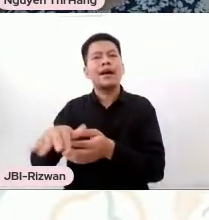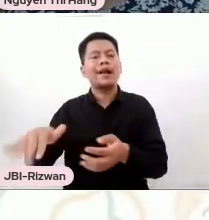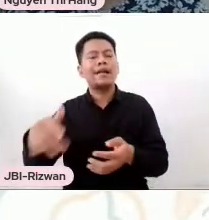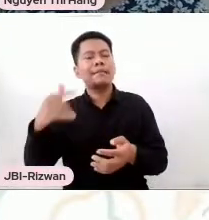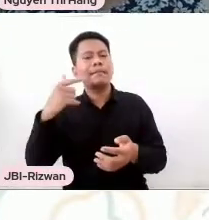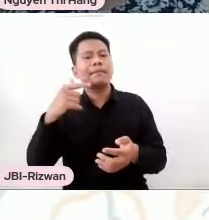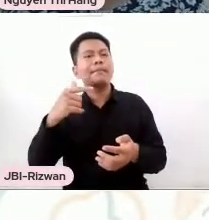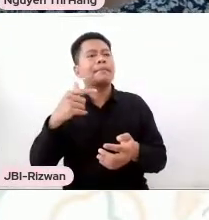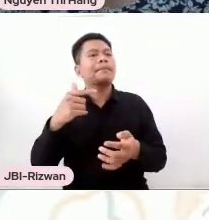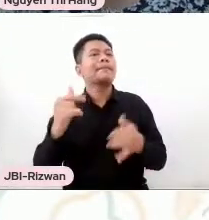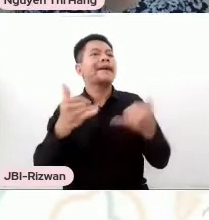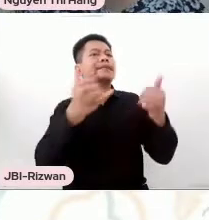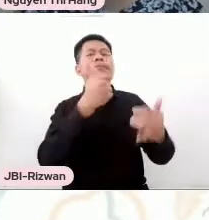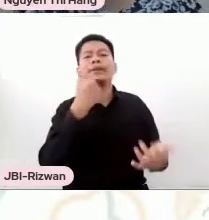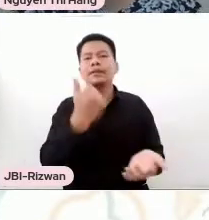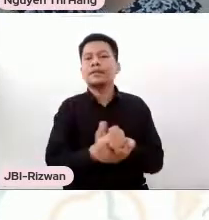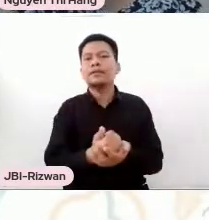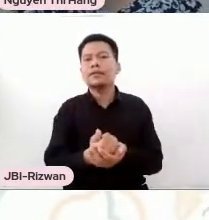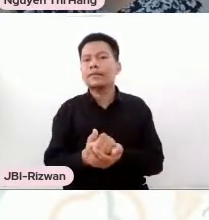and this is